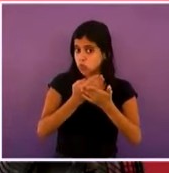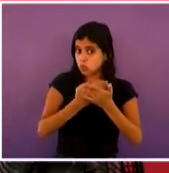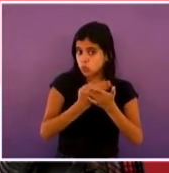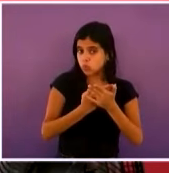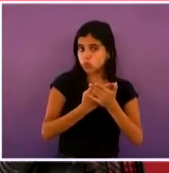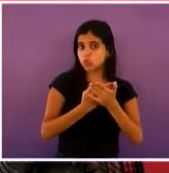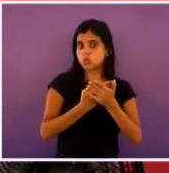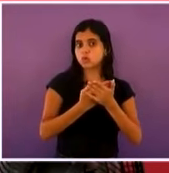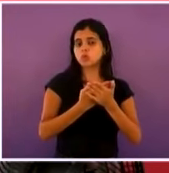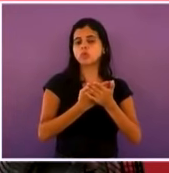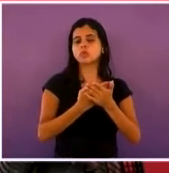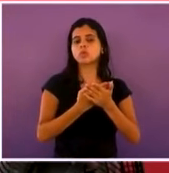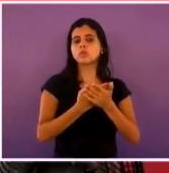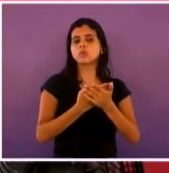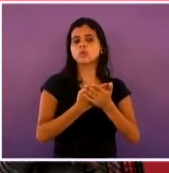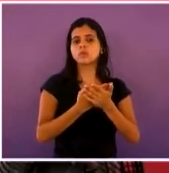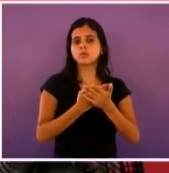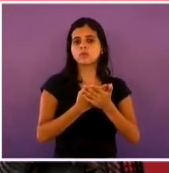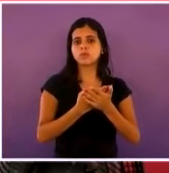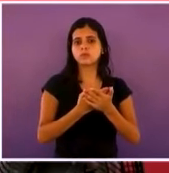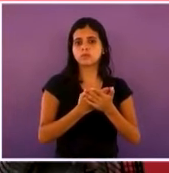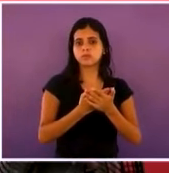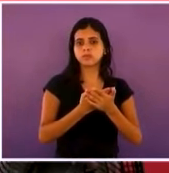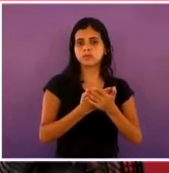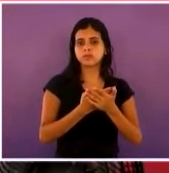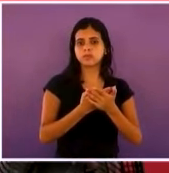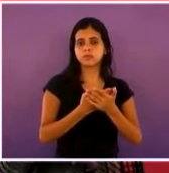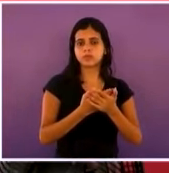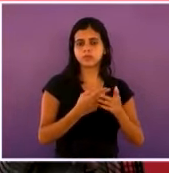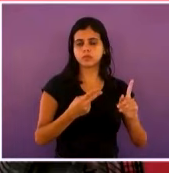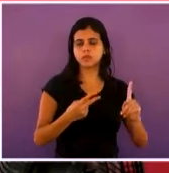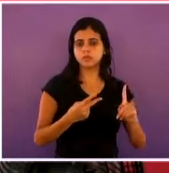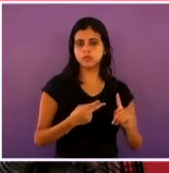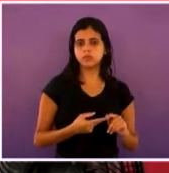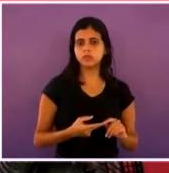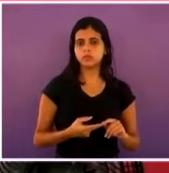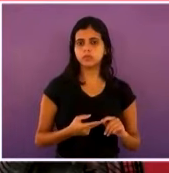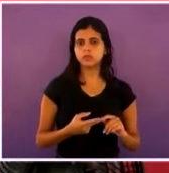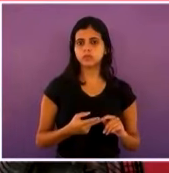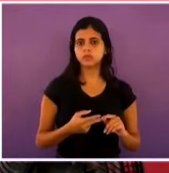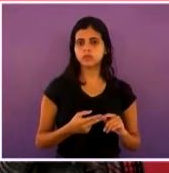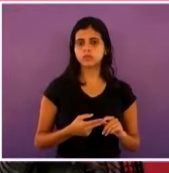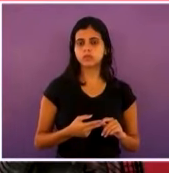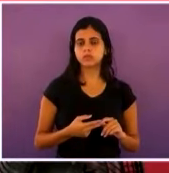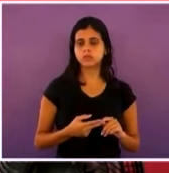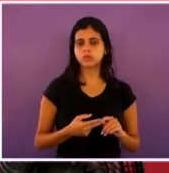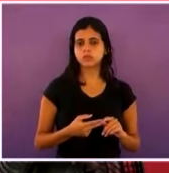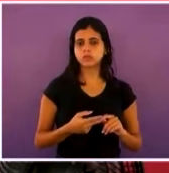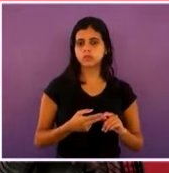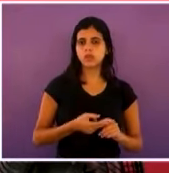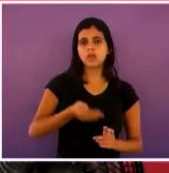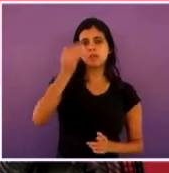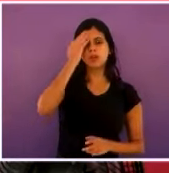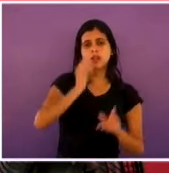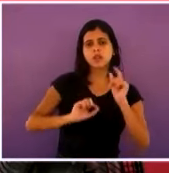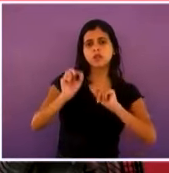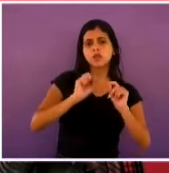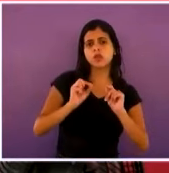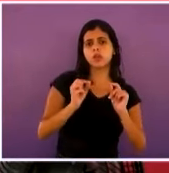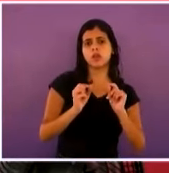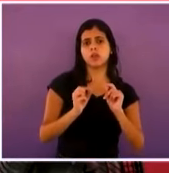that the reformers were very good preachers, scholars of the Word of God. Ele entendeu que os